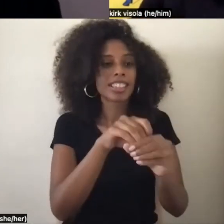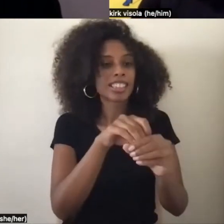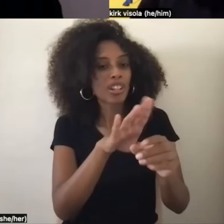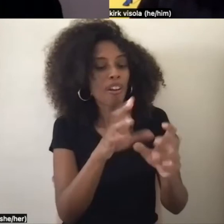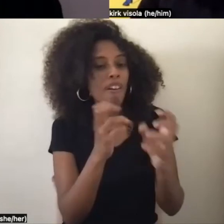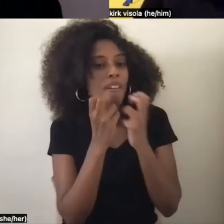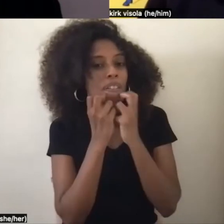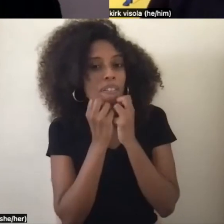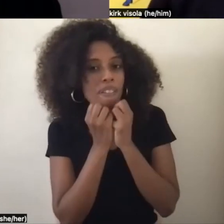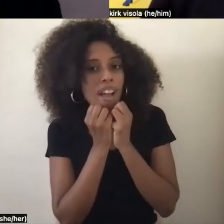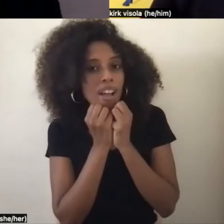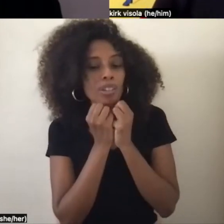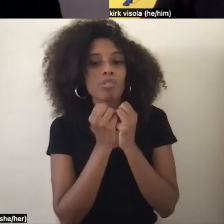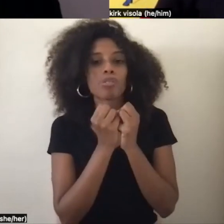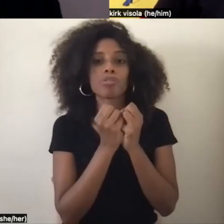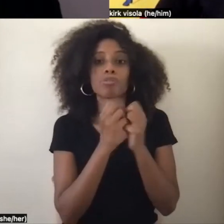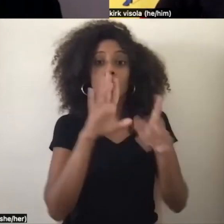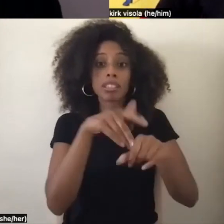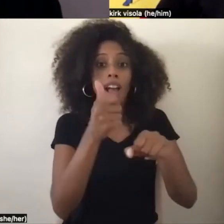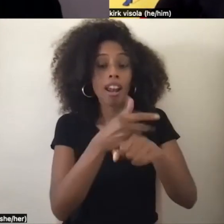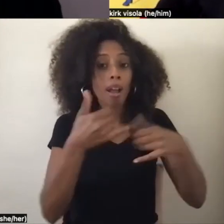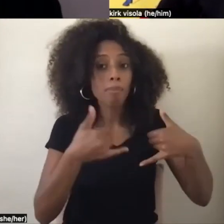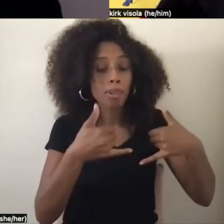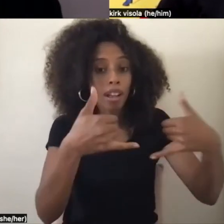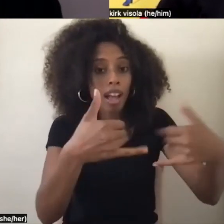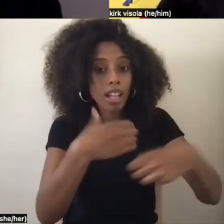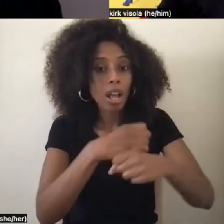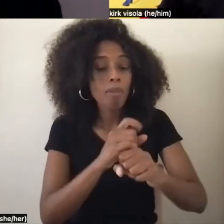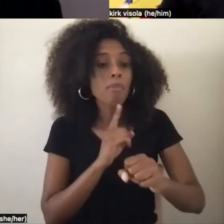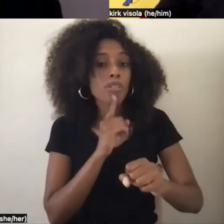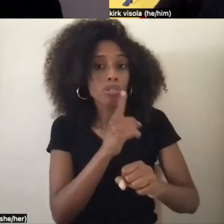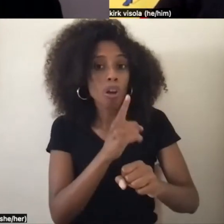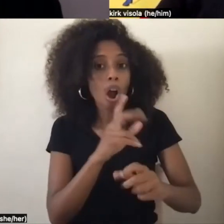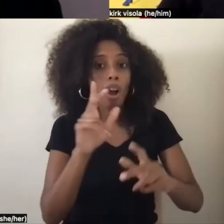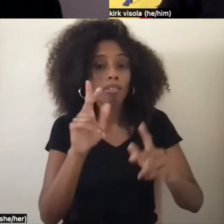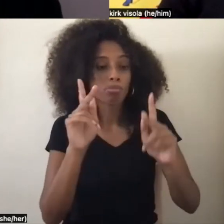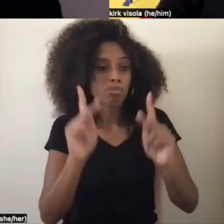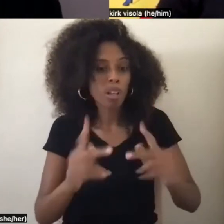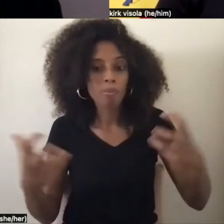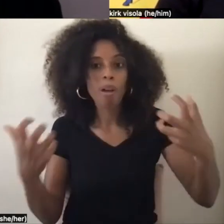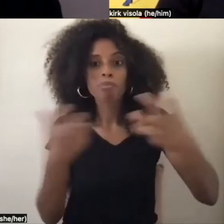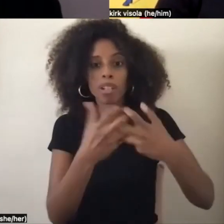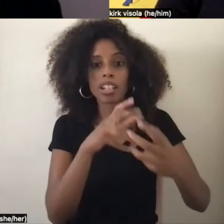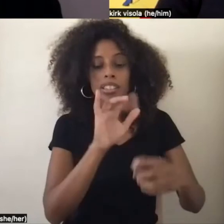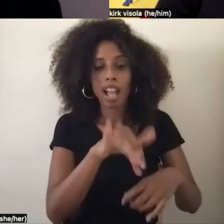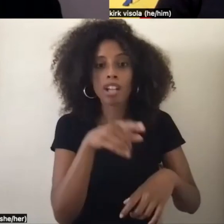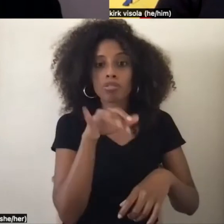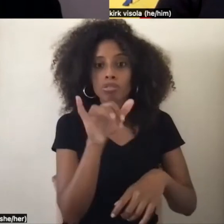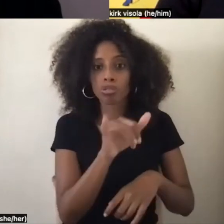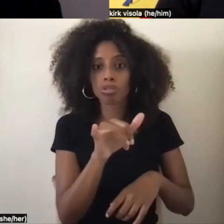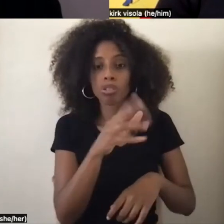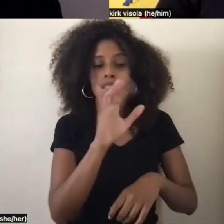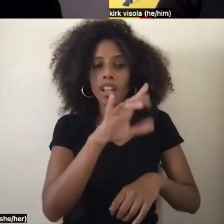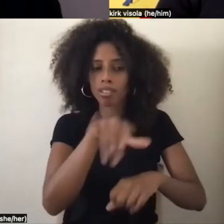those boundaries, and making sure that people attain to those as well. They go by those guidelines and that you've set up.